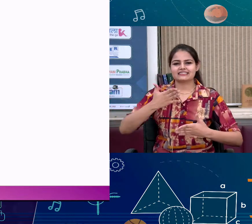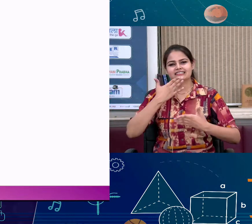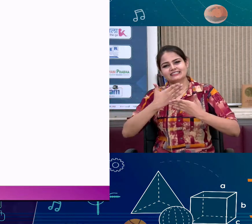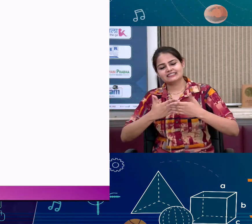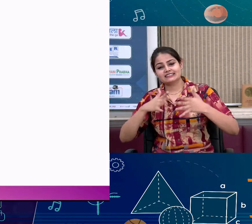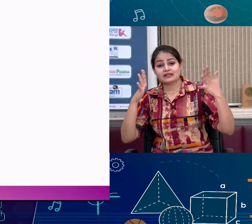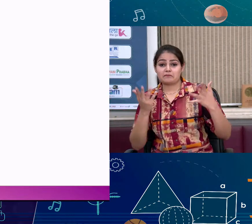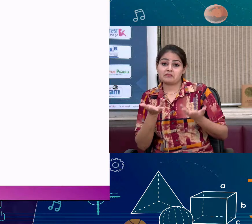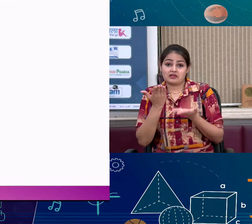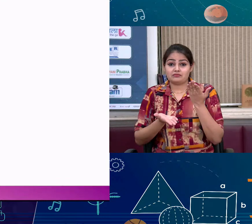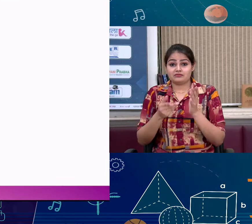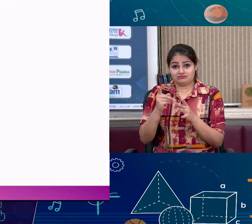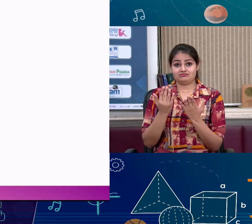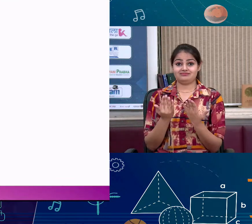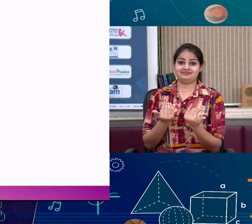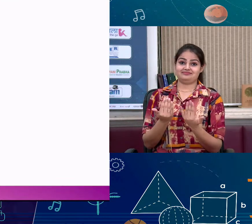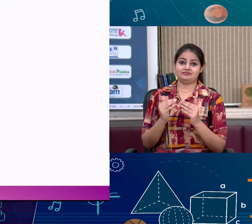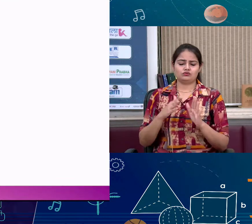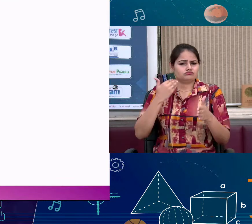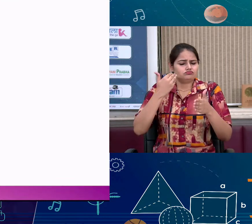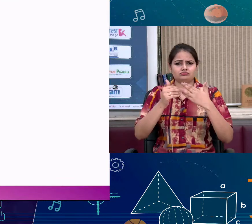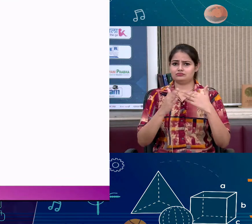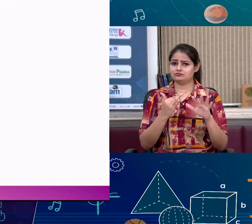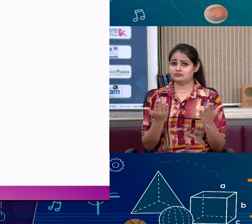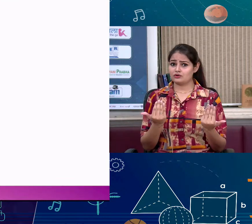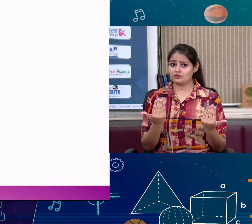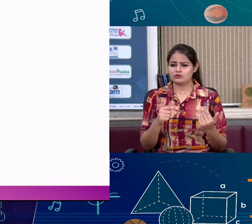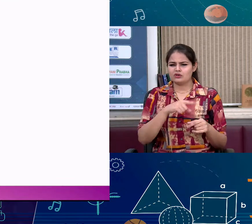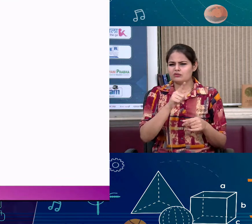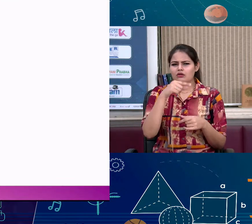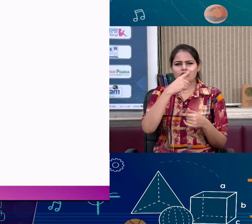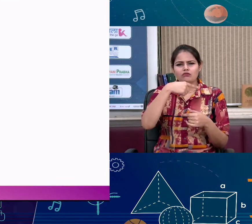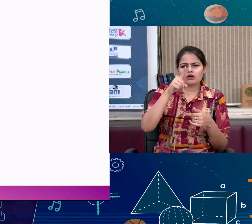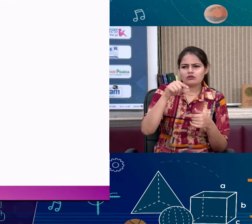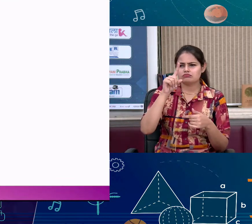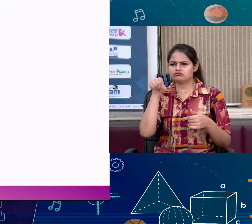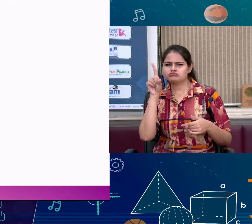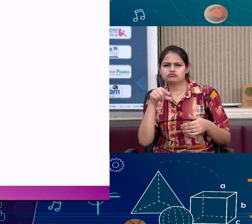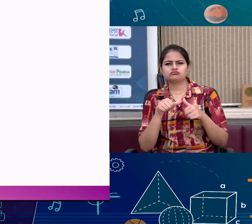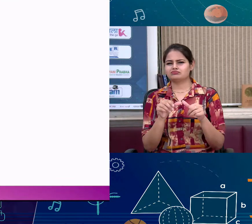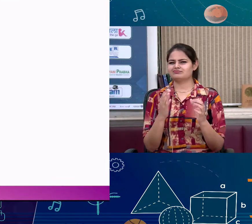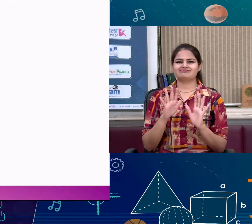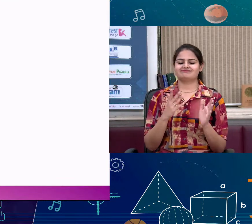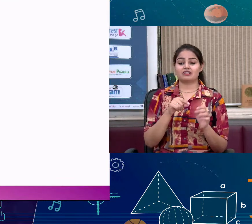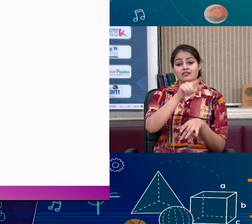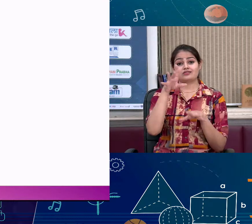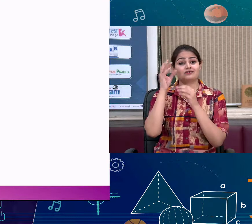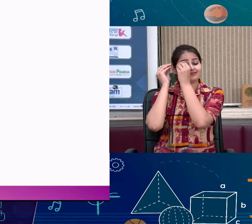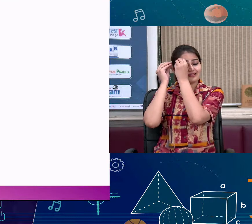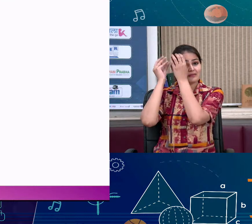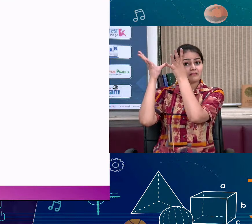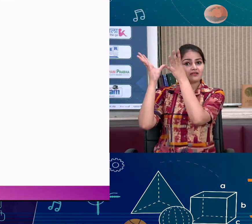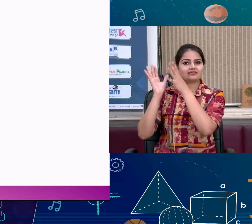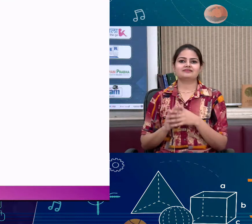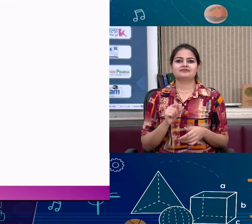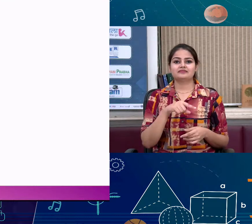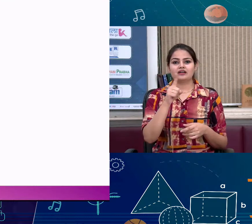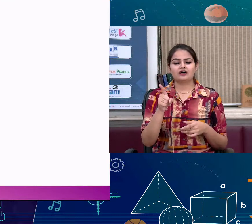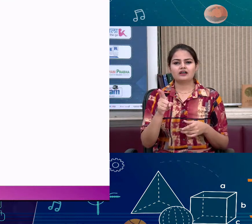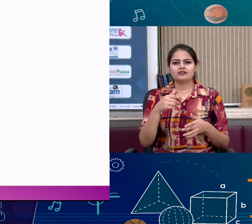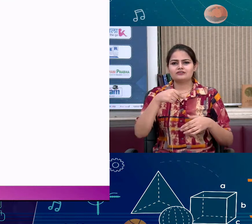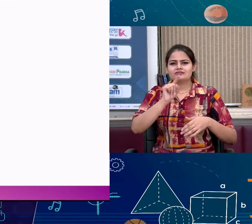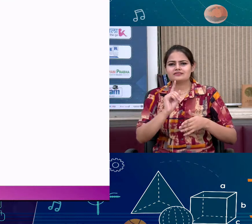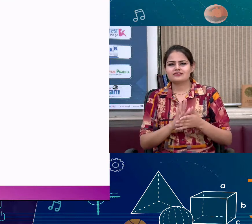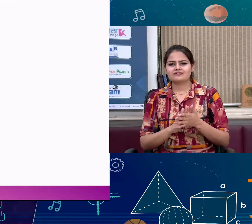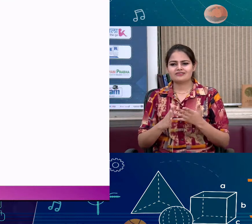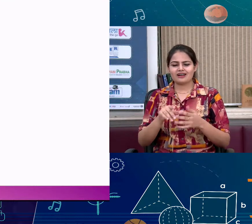for breakfast. So it could be anything. So there is no right and wrong answers. It's just your imagination and to see how creative you get